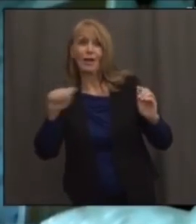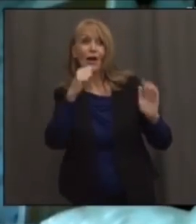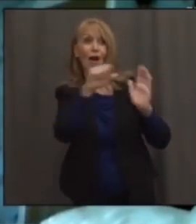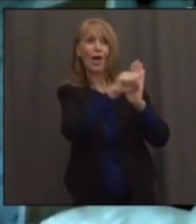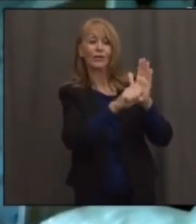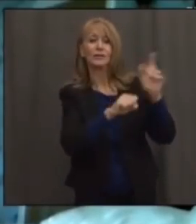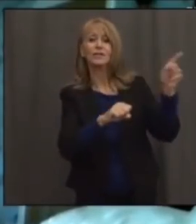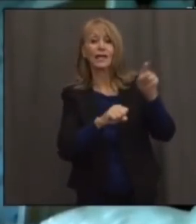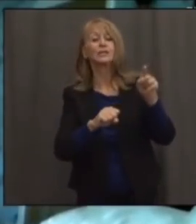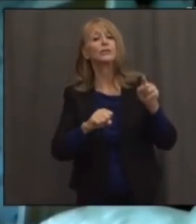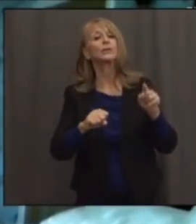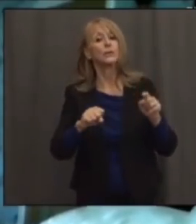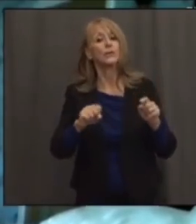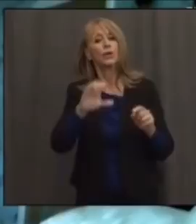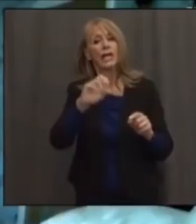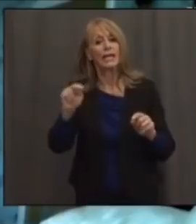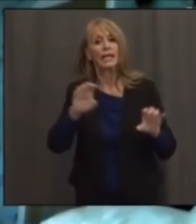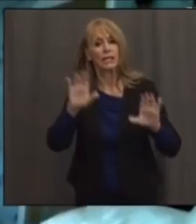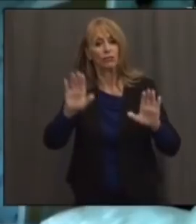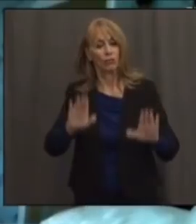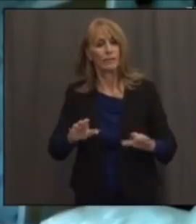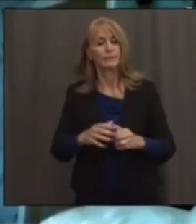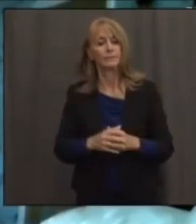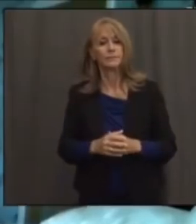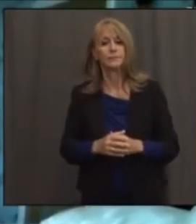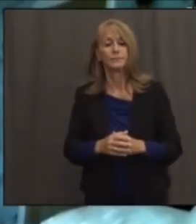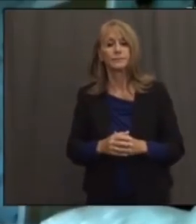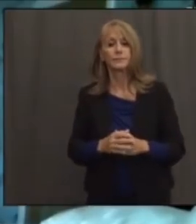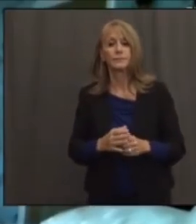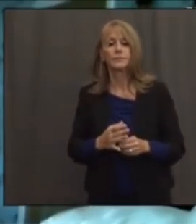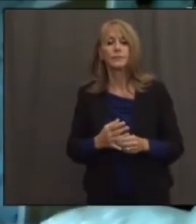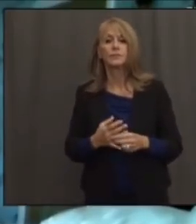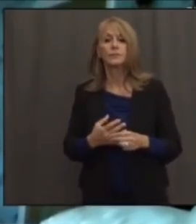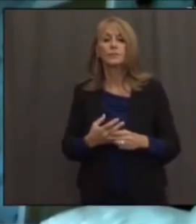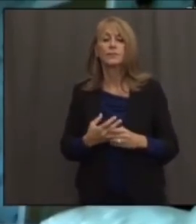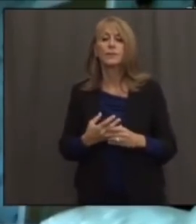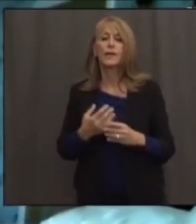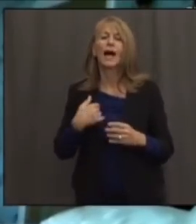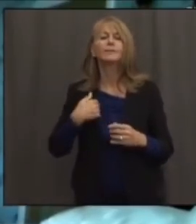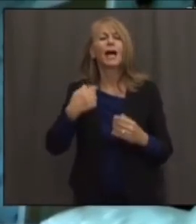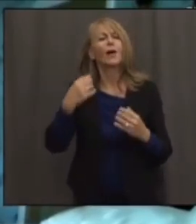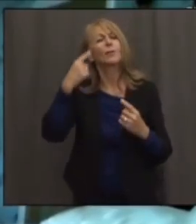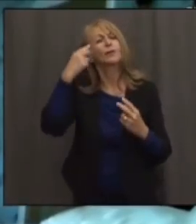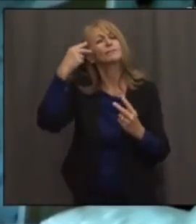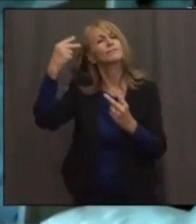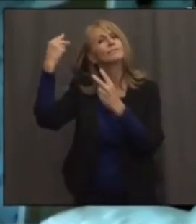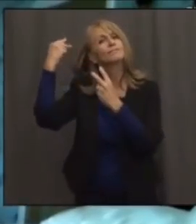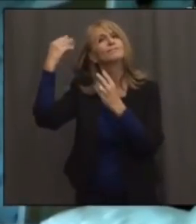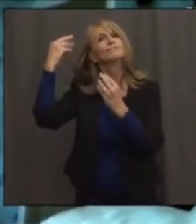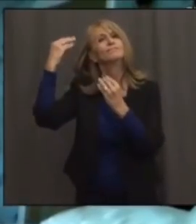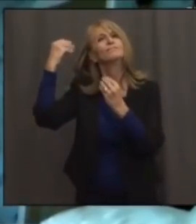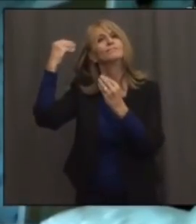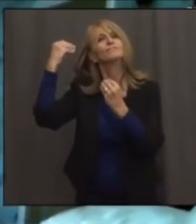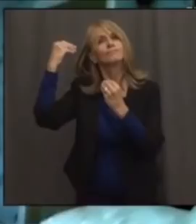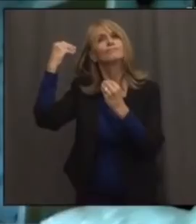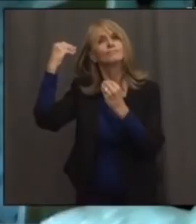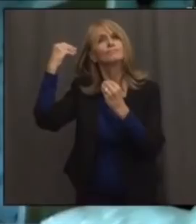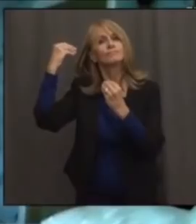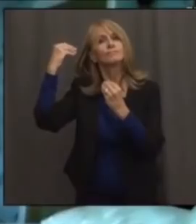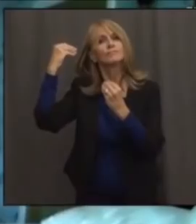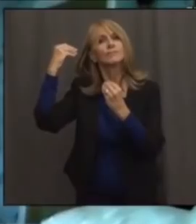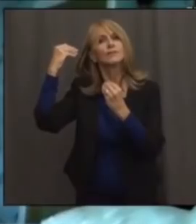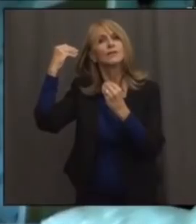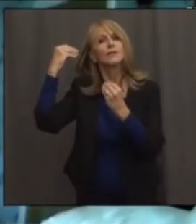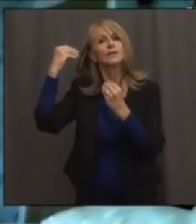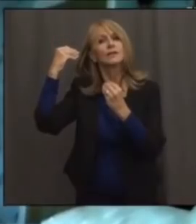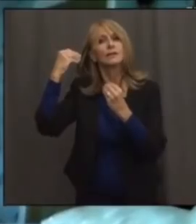states and certainly other countries. And I'm going to just reflect back down memory lane. It was almost